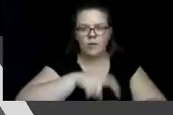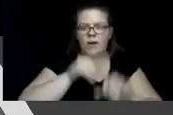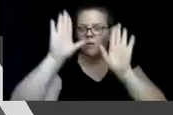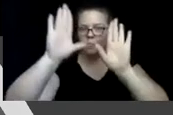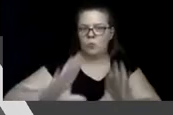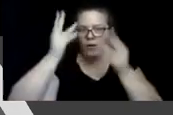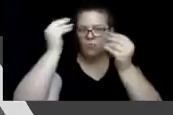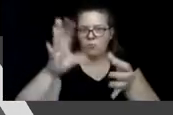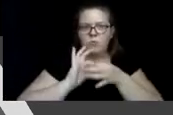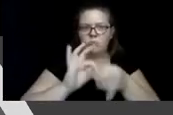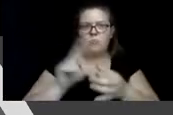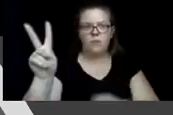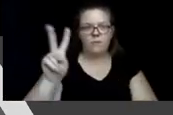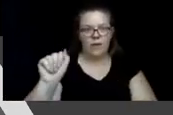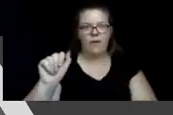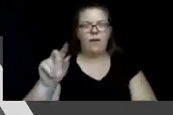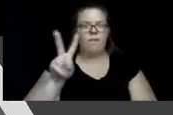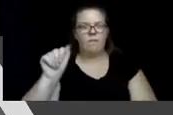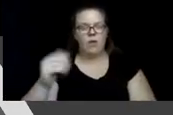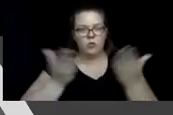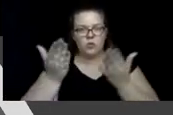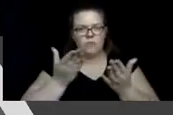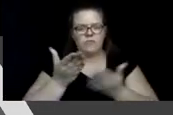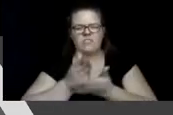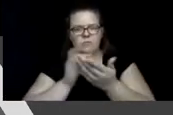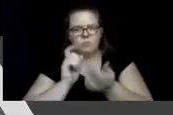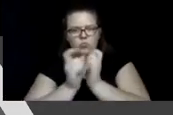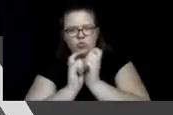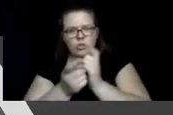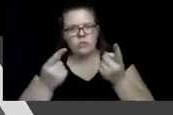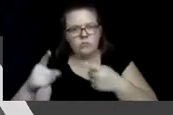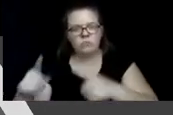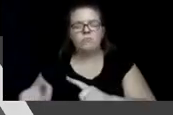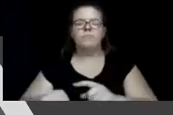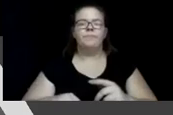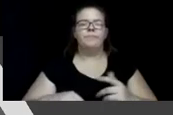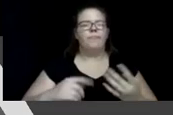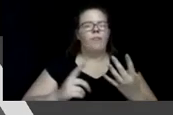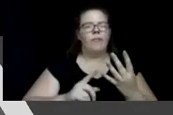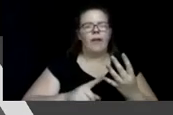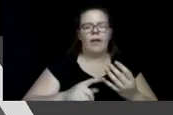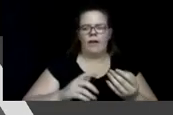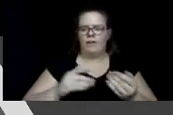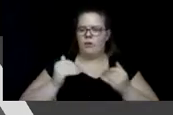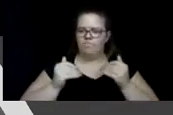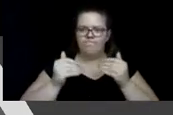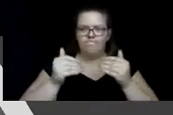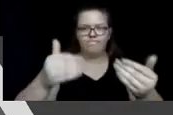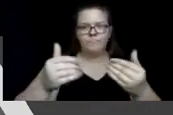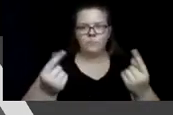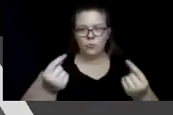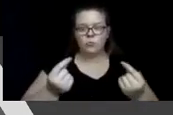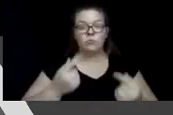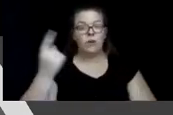about VA services, some of the changes in services, and where you're moving forward to. And as always, thank